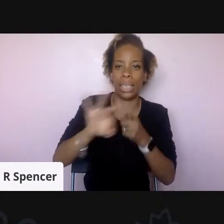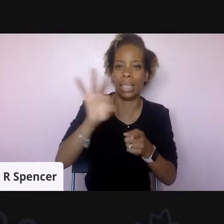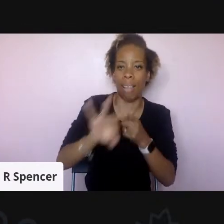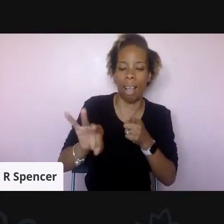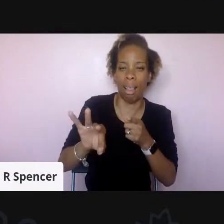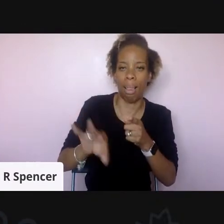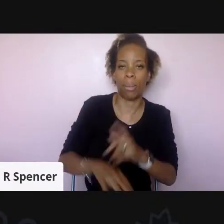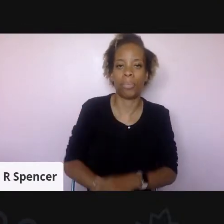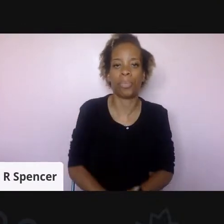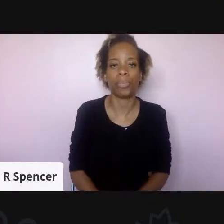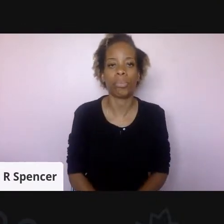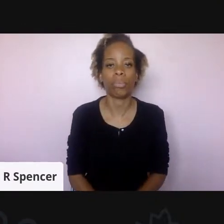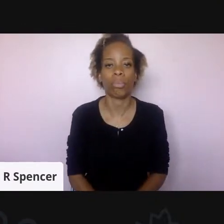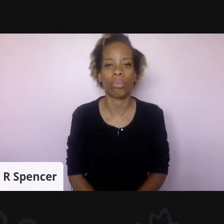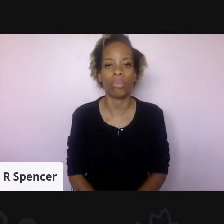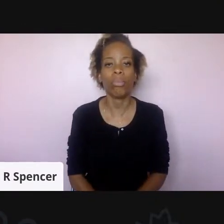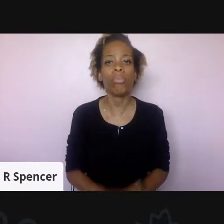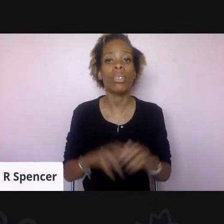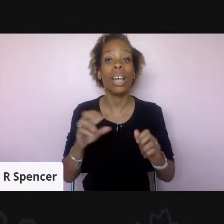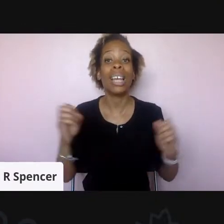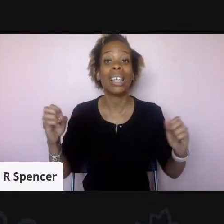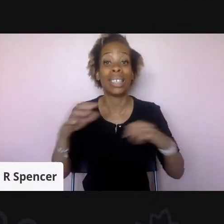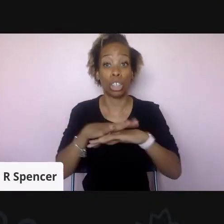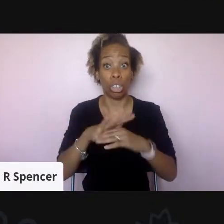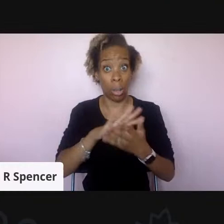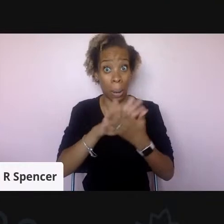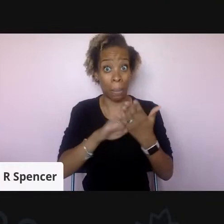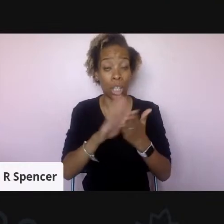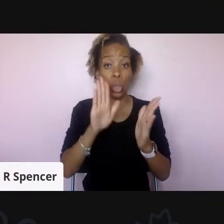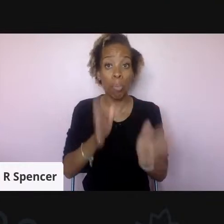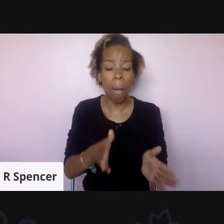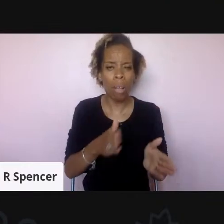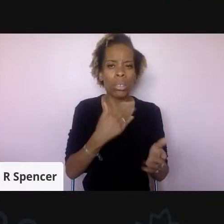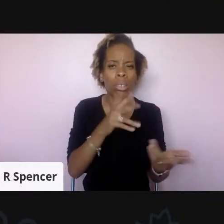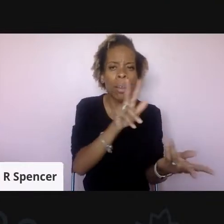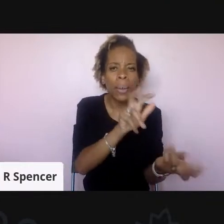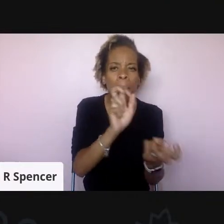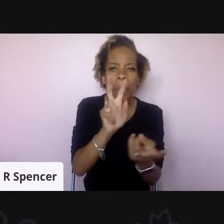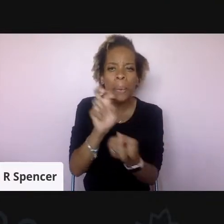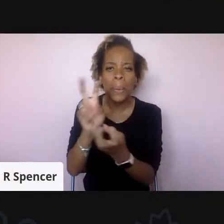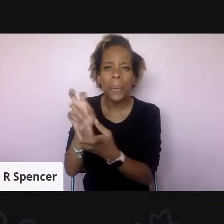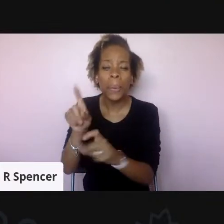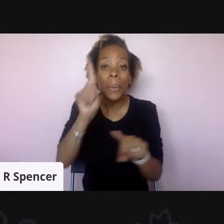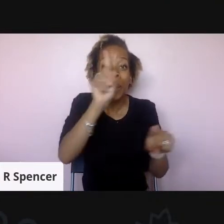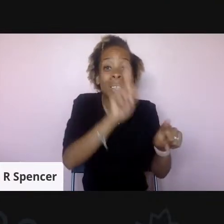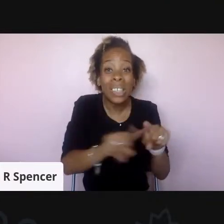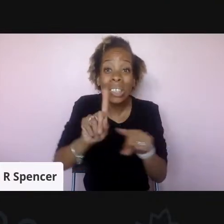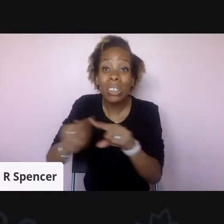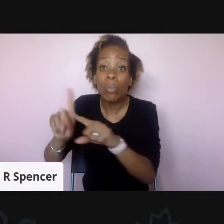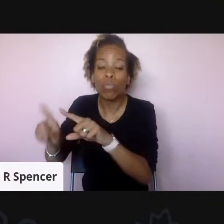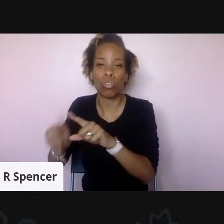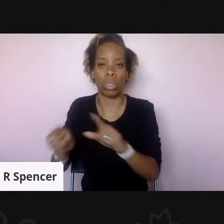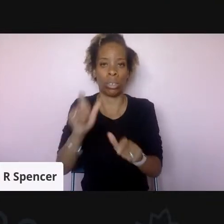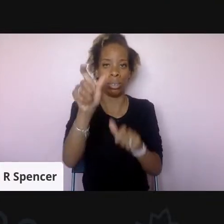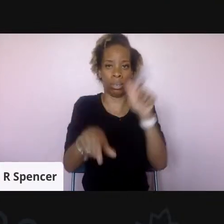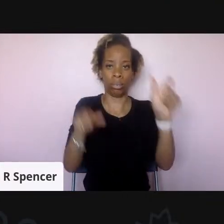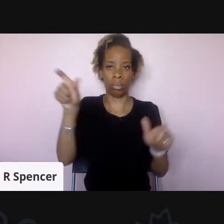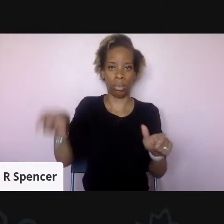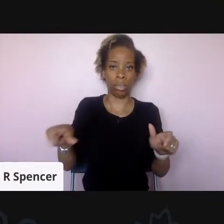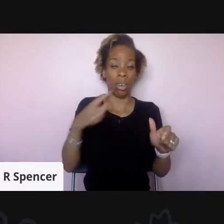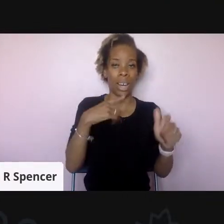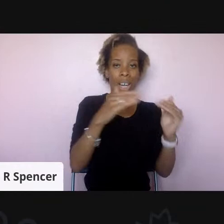Intersectional organising involves listening to diverse experiences within equality groups, not treating each equality group as